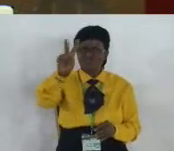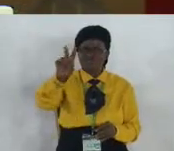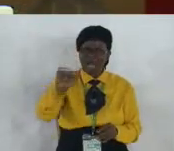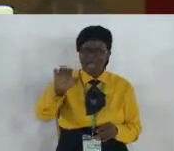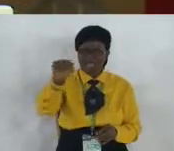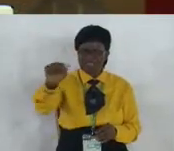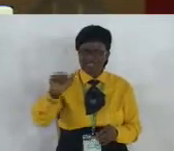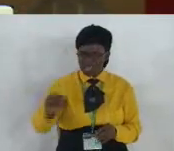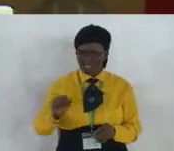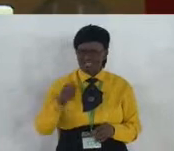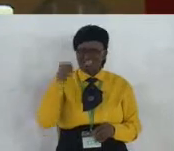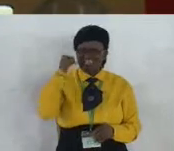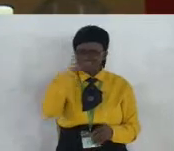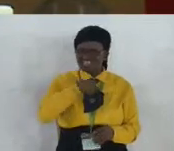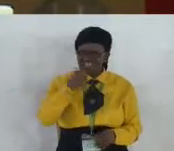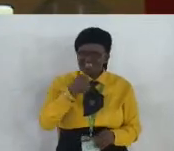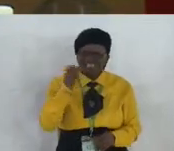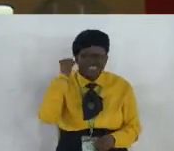She said,